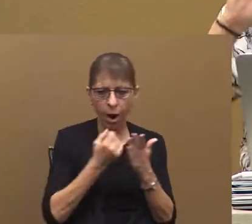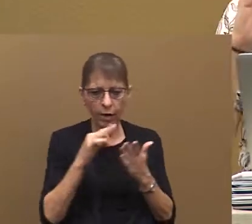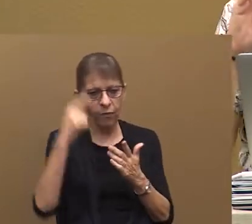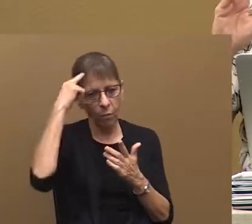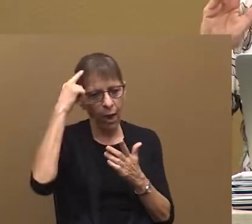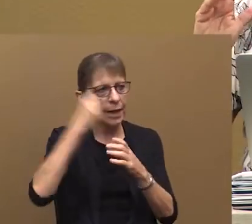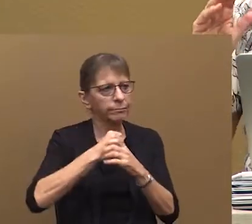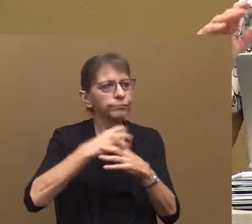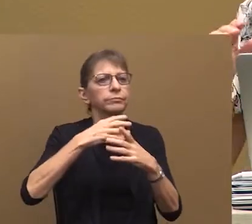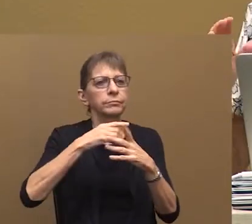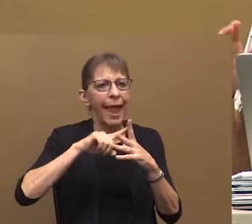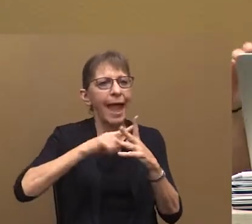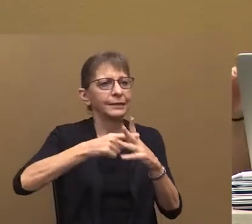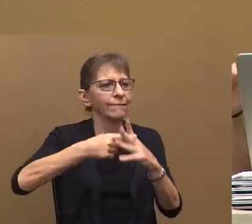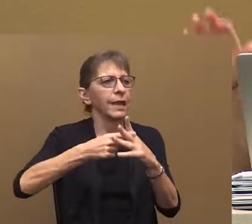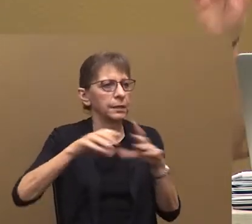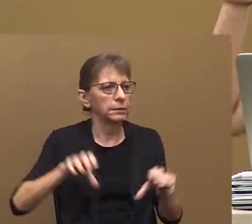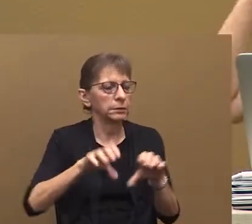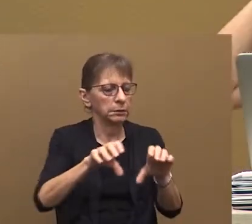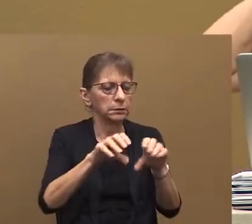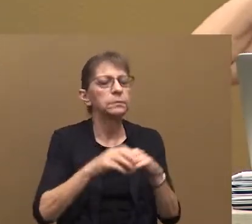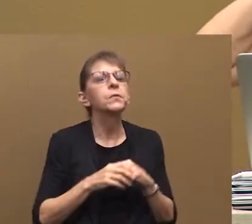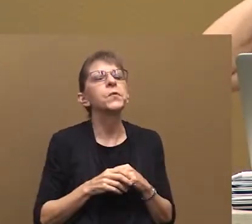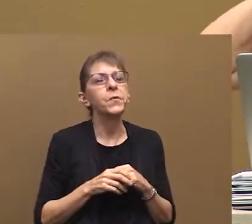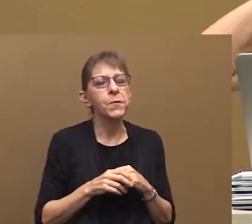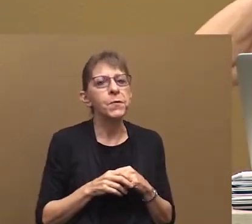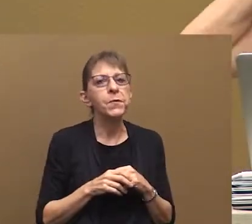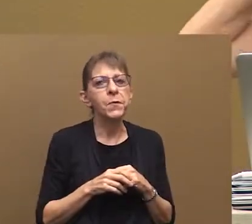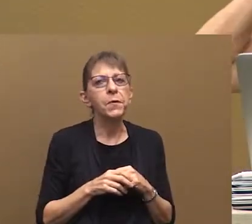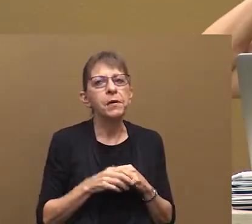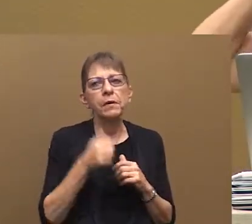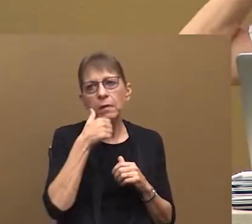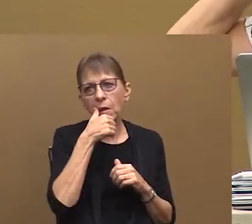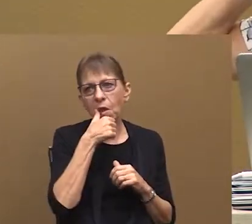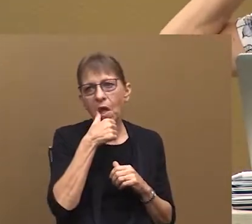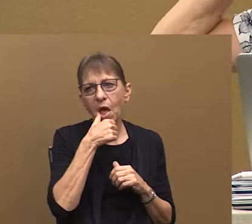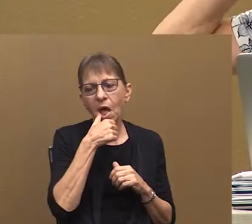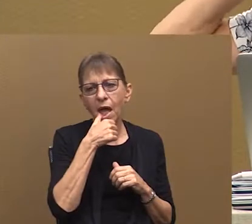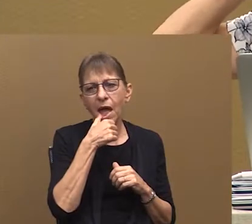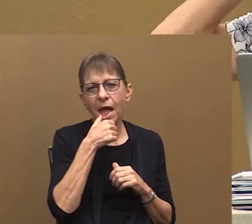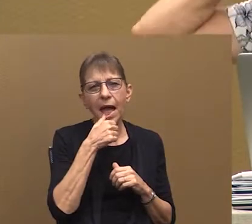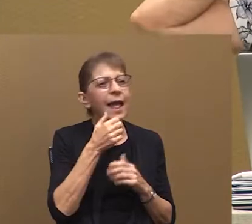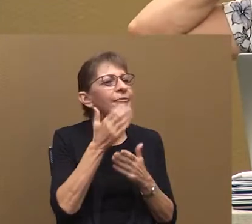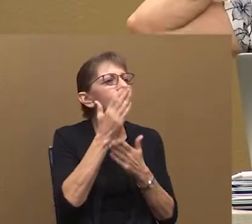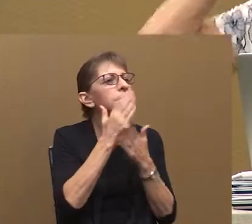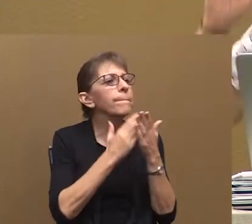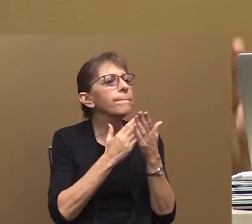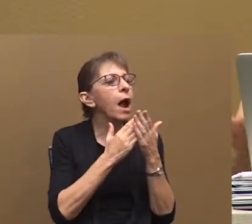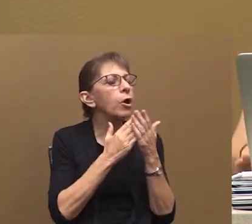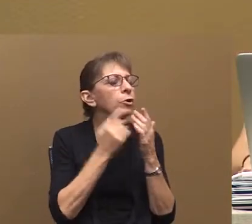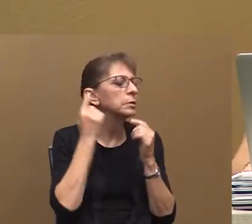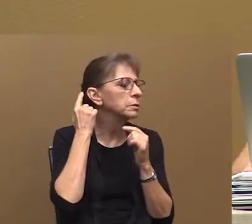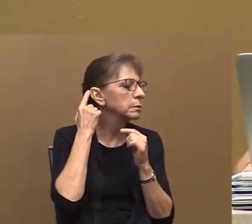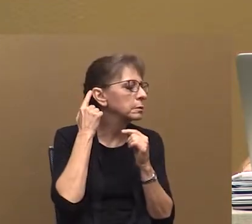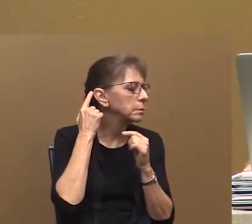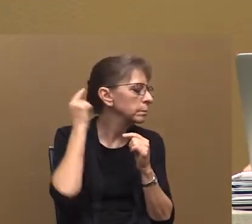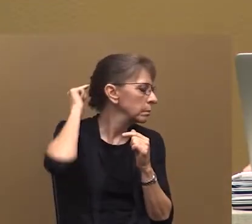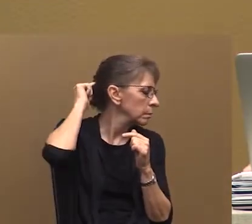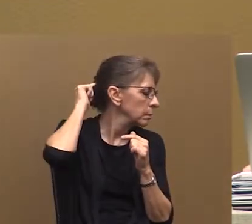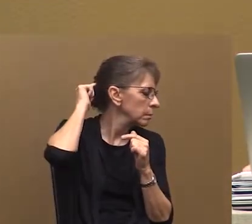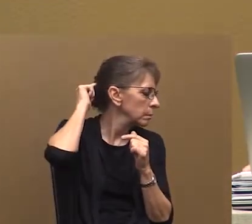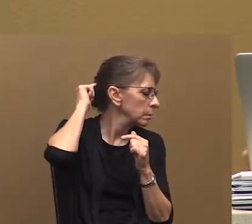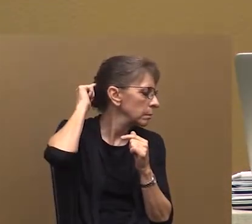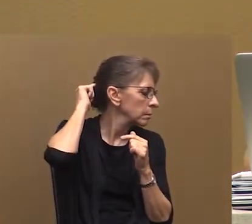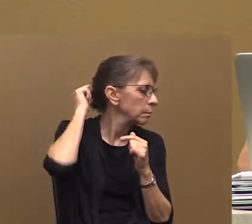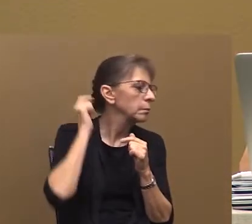was activated. And there's a part kind of like in back and up from your ear,